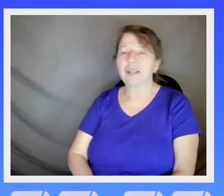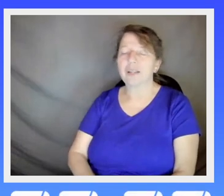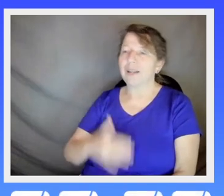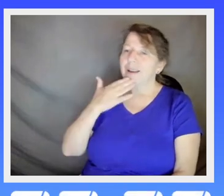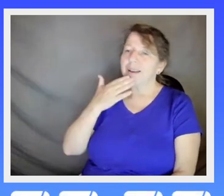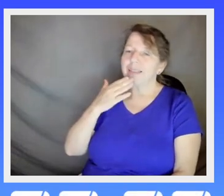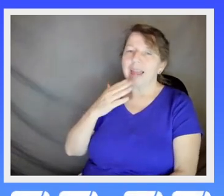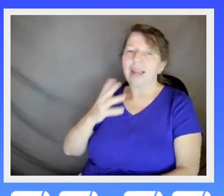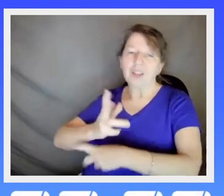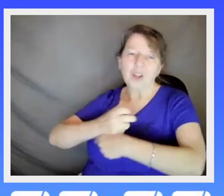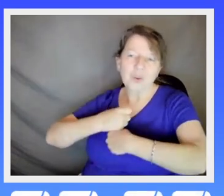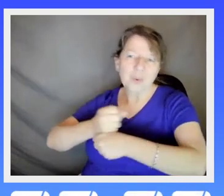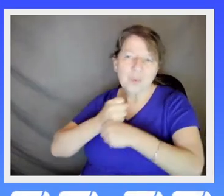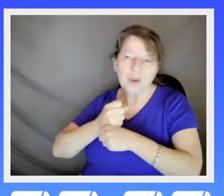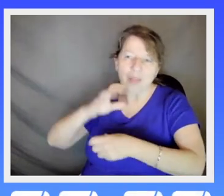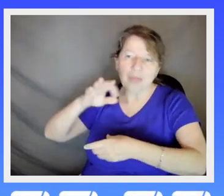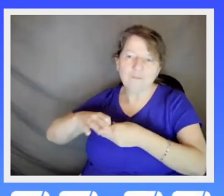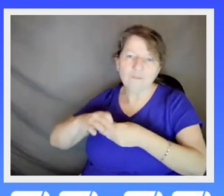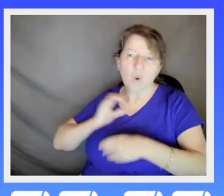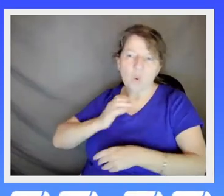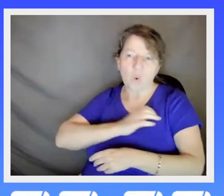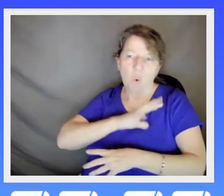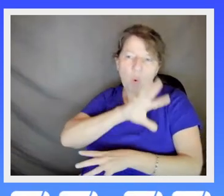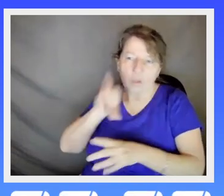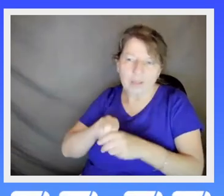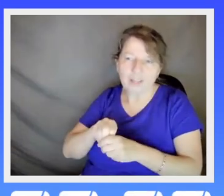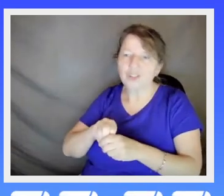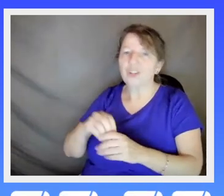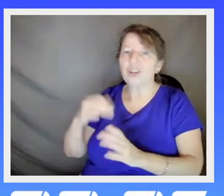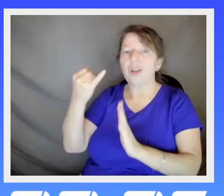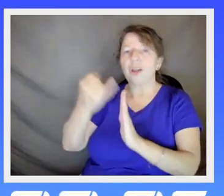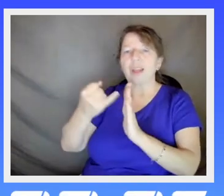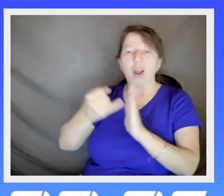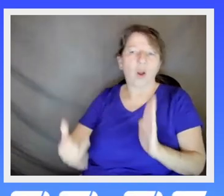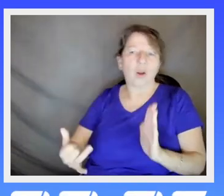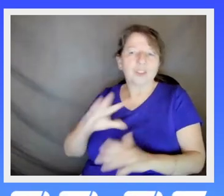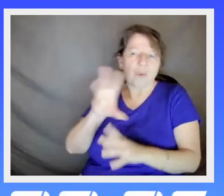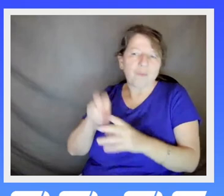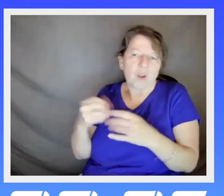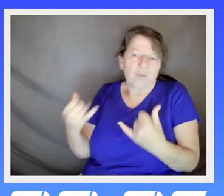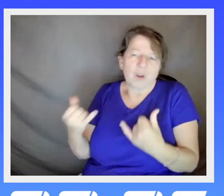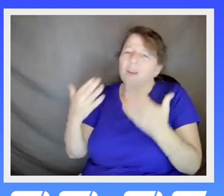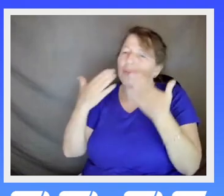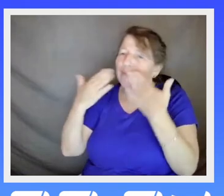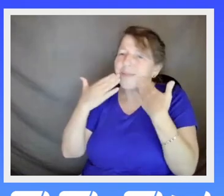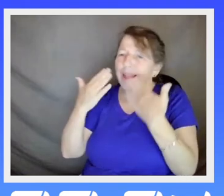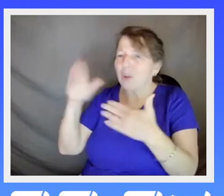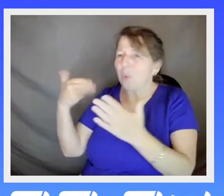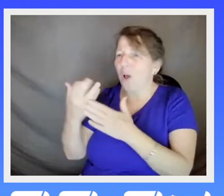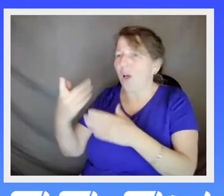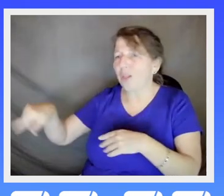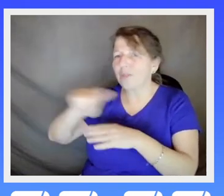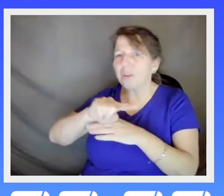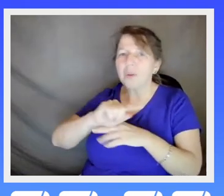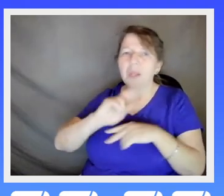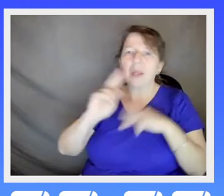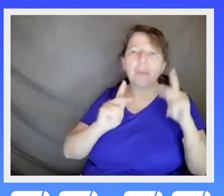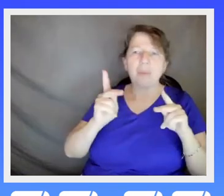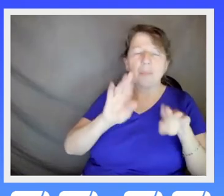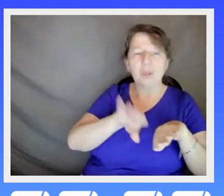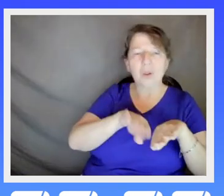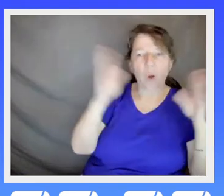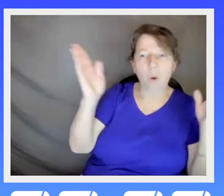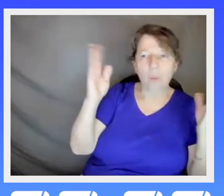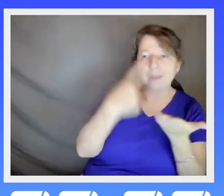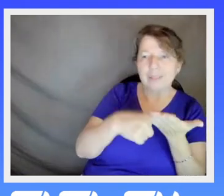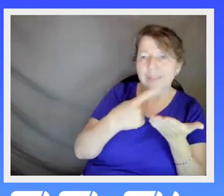the Vote Coalition, all the artists that are on the call with us today, those who open, those who will close.